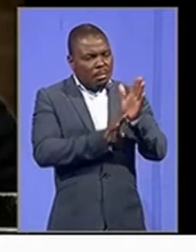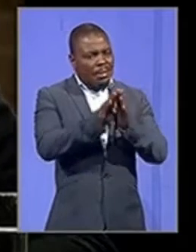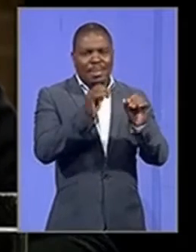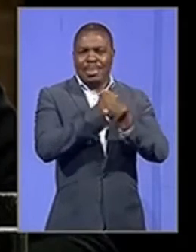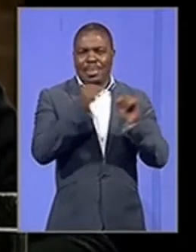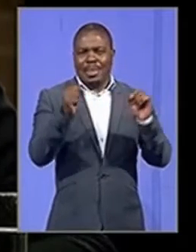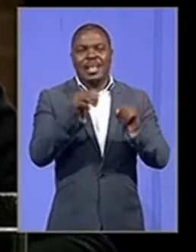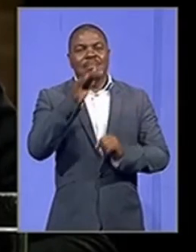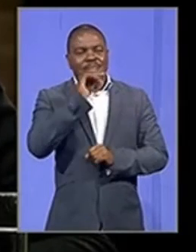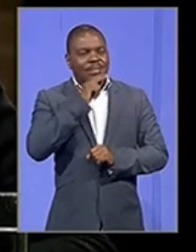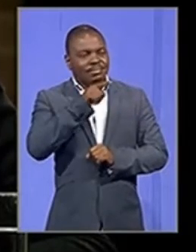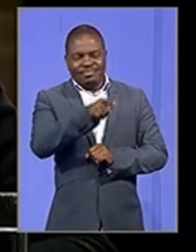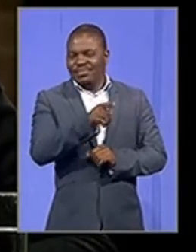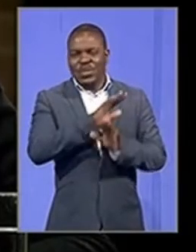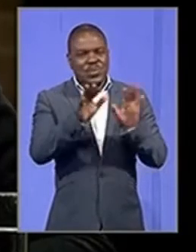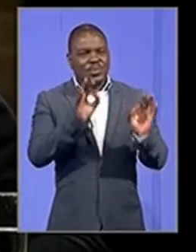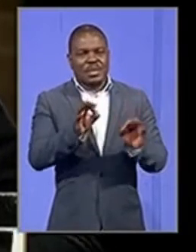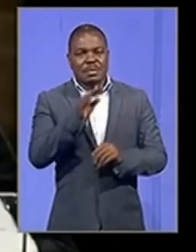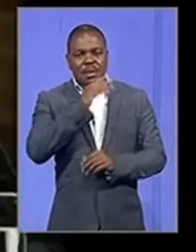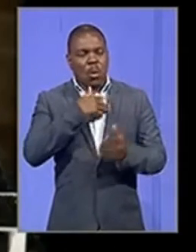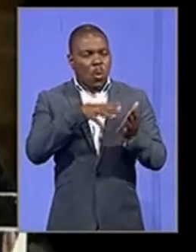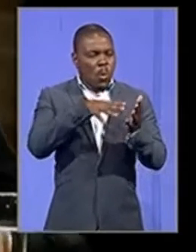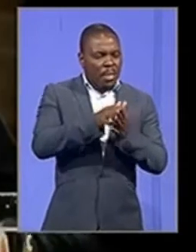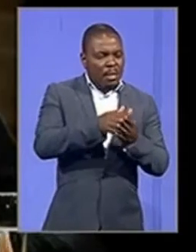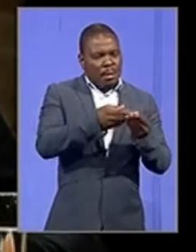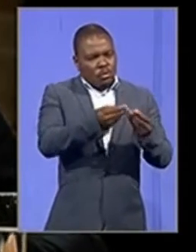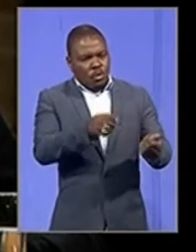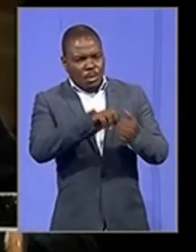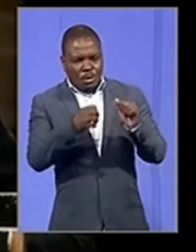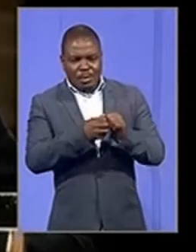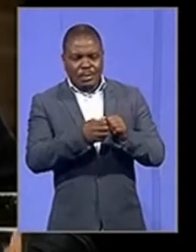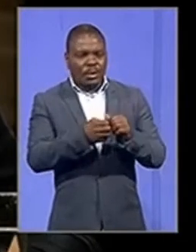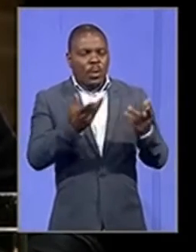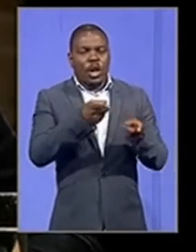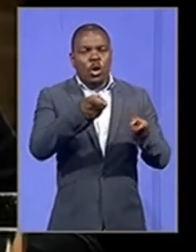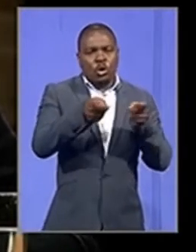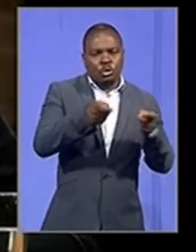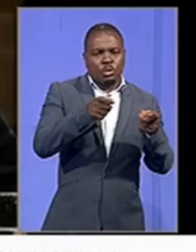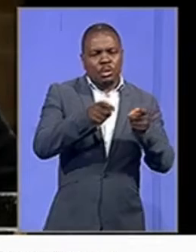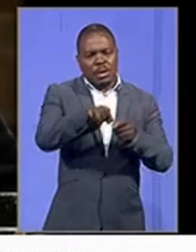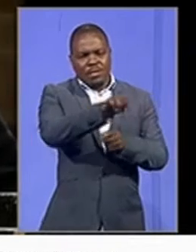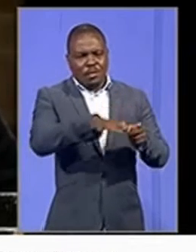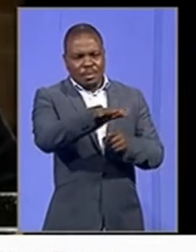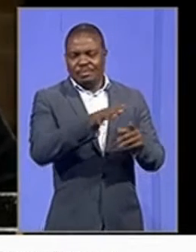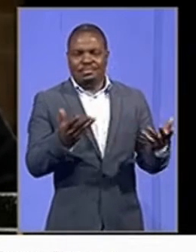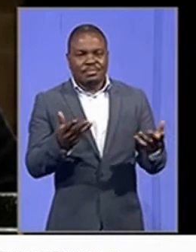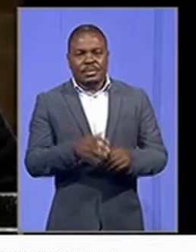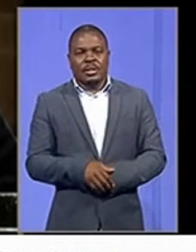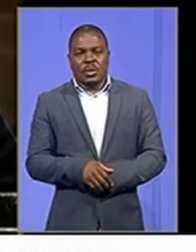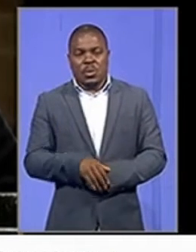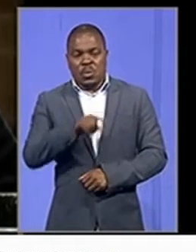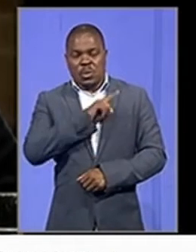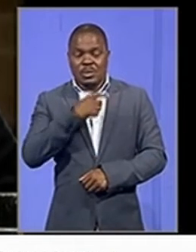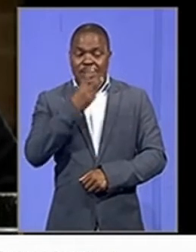not proactive in dealing with weaknesses in the control and environments, as evidenced by